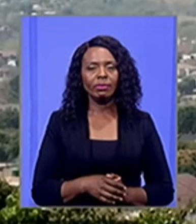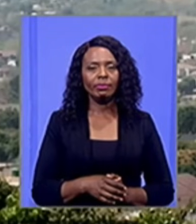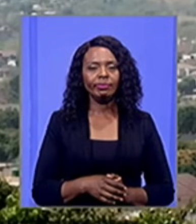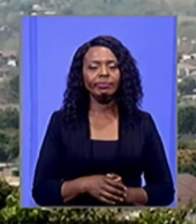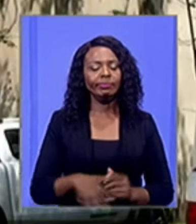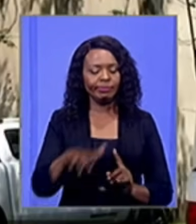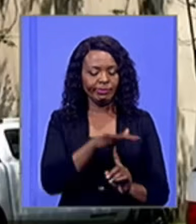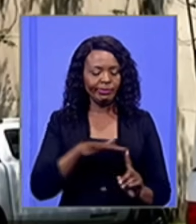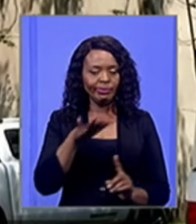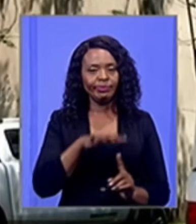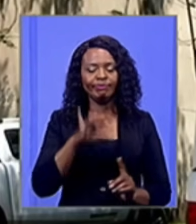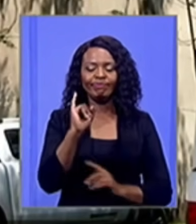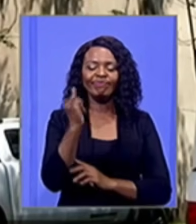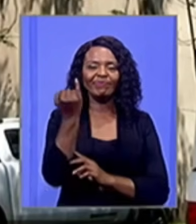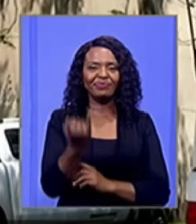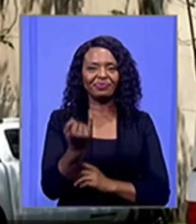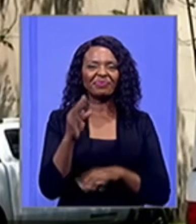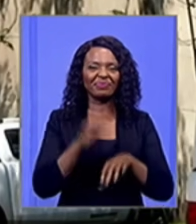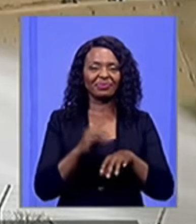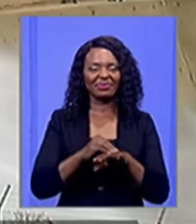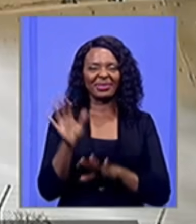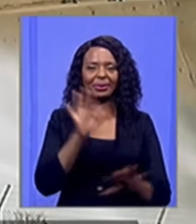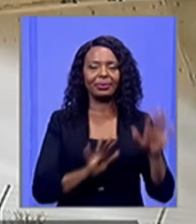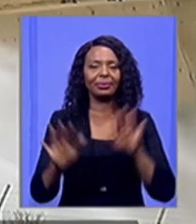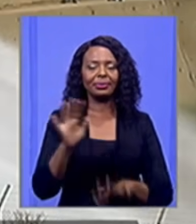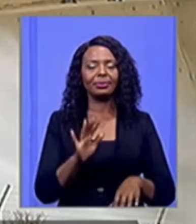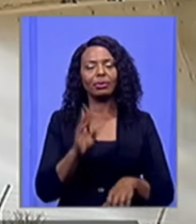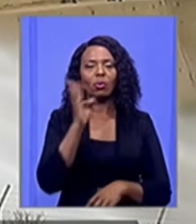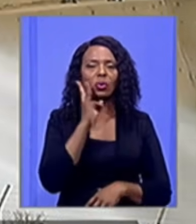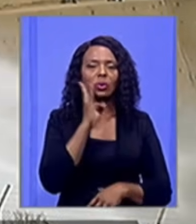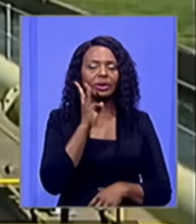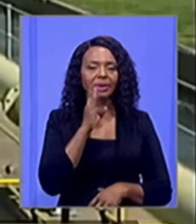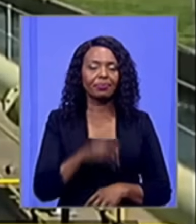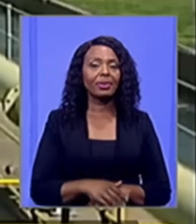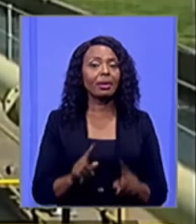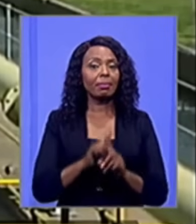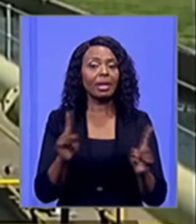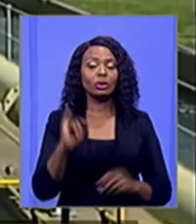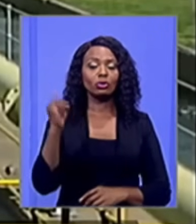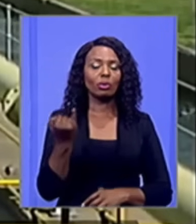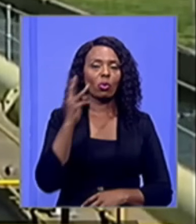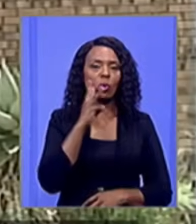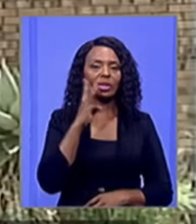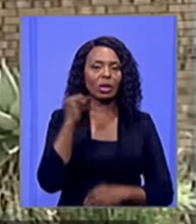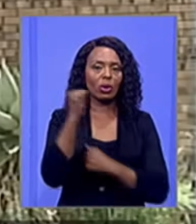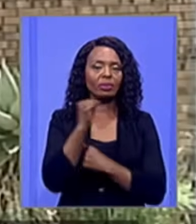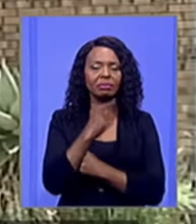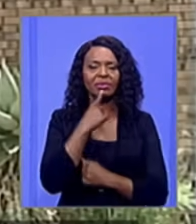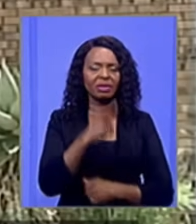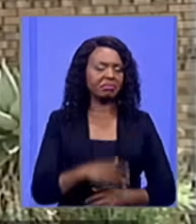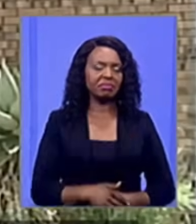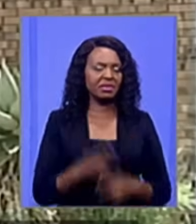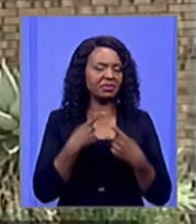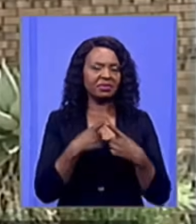Dikarolo tse fapaneng tsa Johannesburg di itemoetse tlhokeho e telele ya metsi. Empa Johannesburg Water e re bonamodi ba yona bo